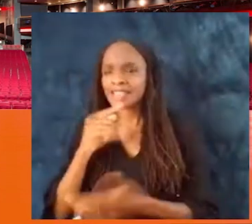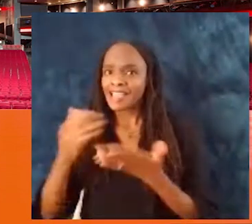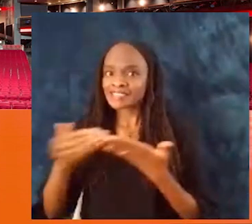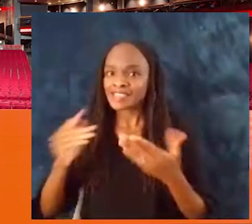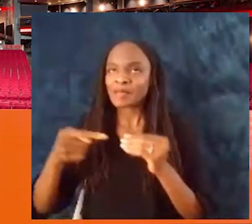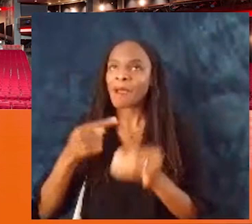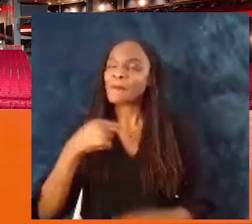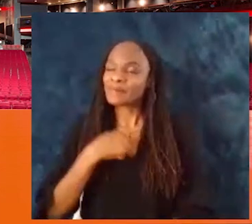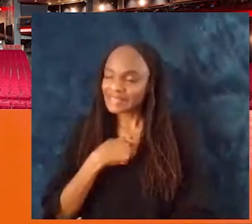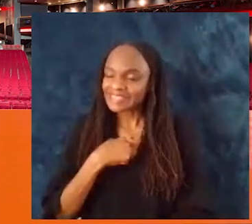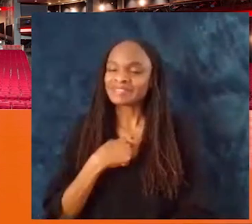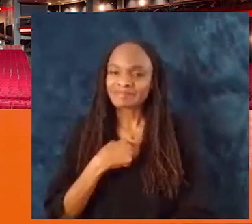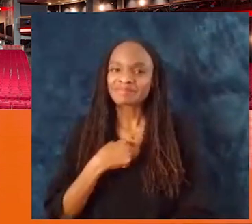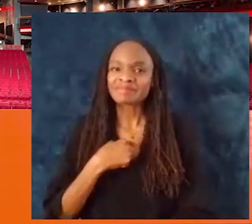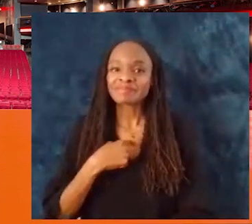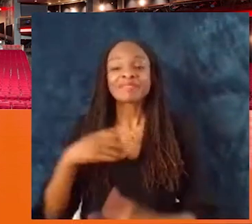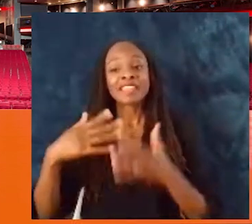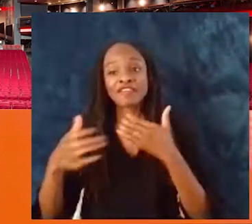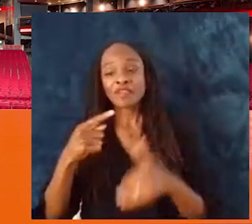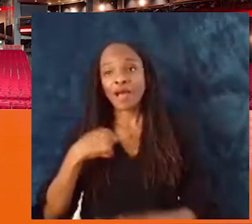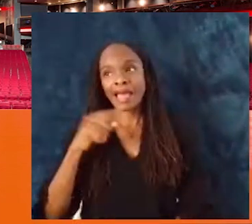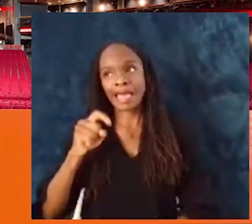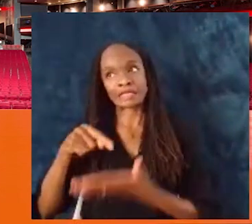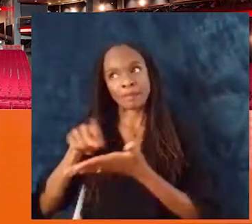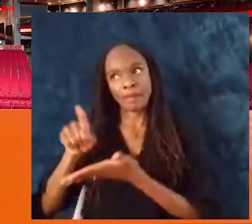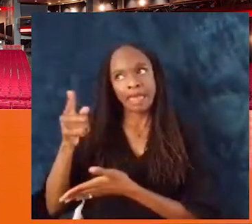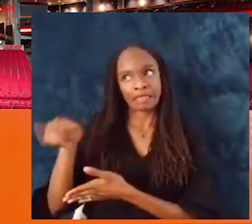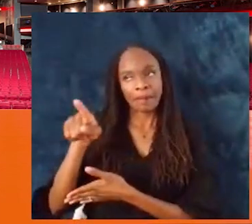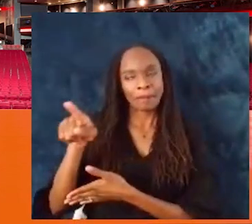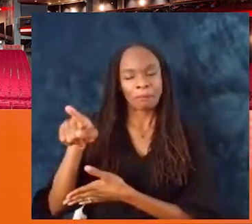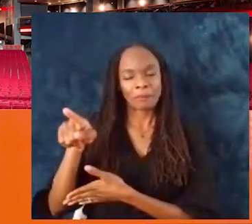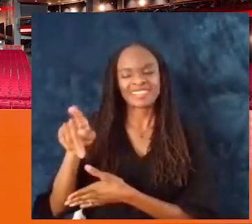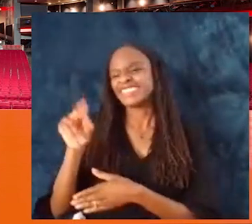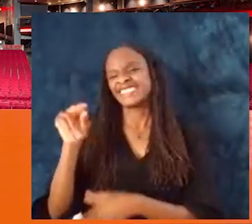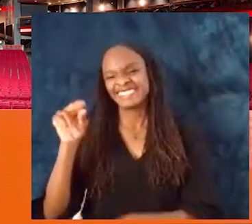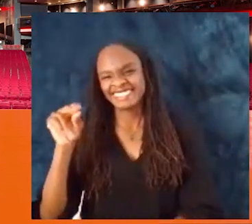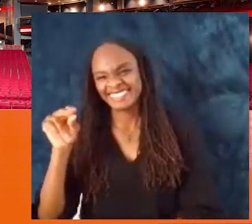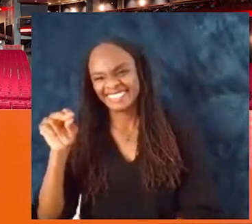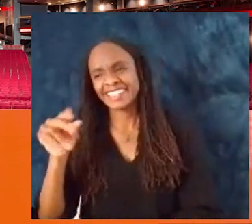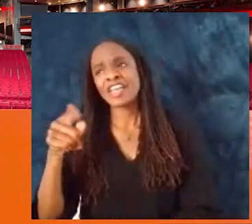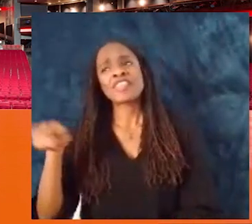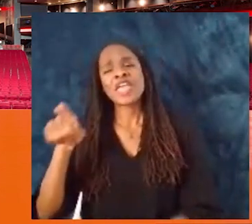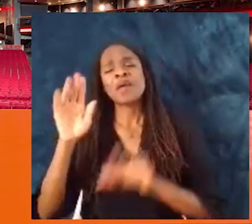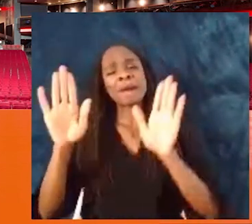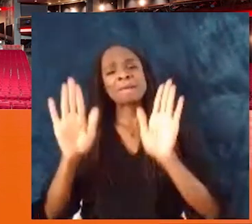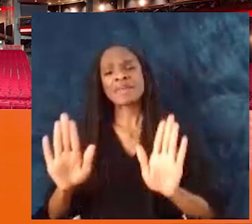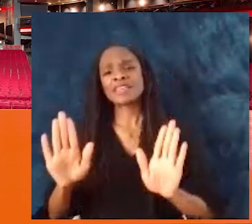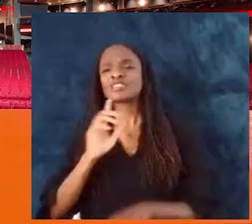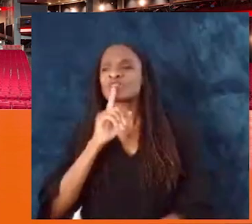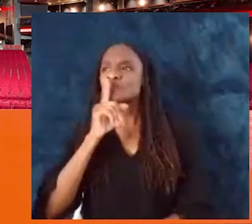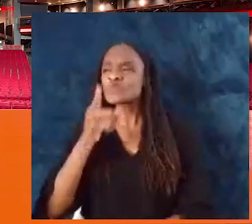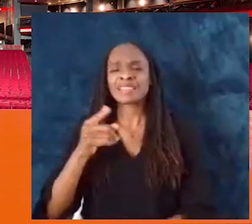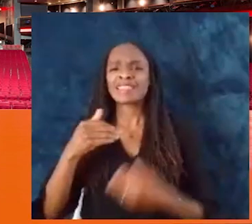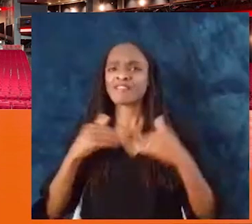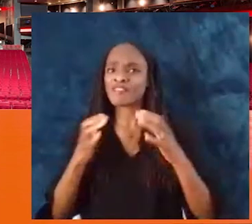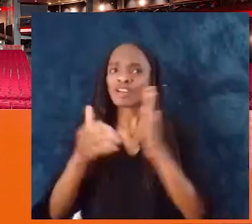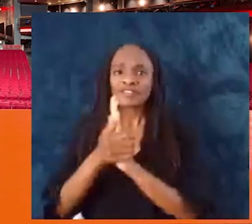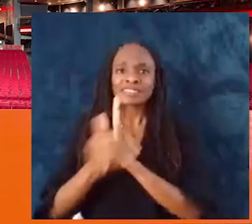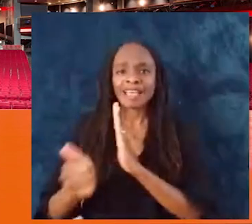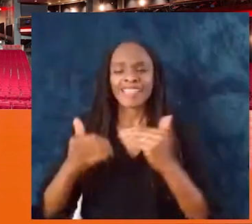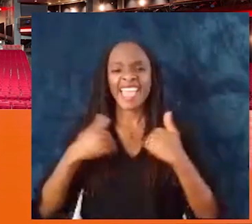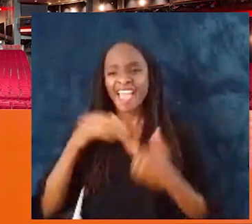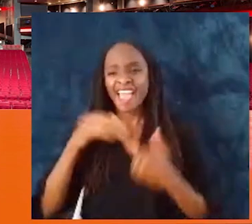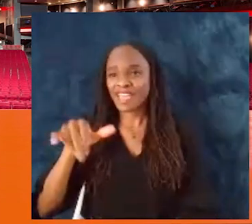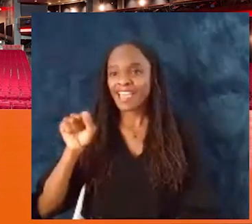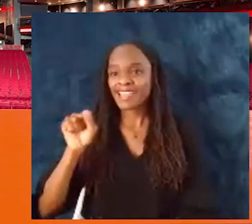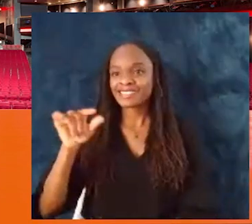me. Even though I had to pay them to, you know, but, no, they're amazing. I mean, they're true talent and they got that style. You